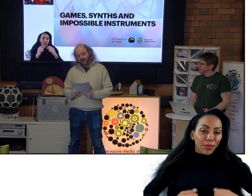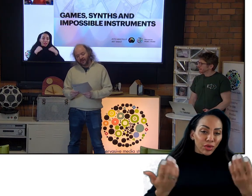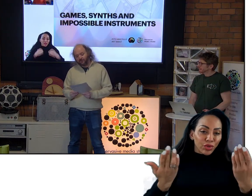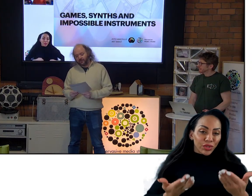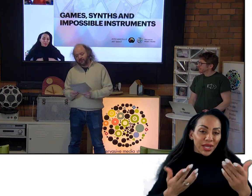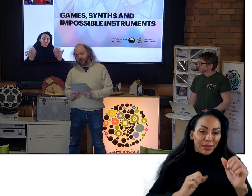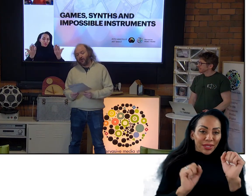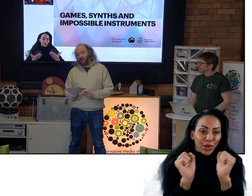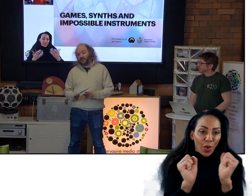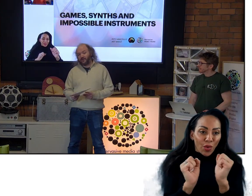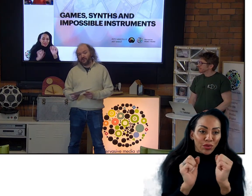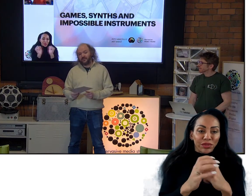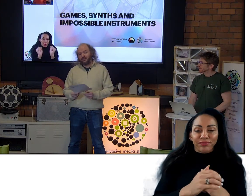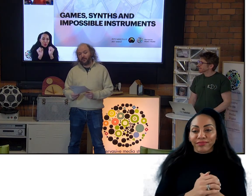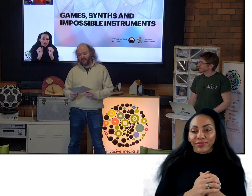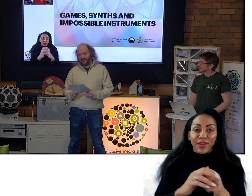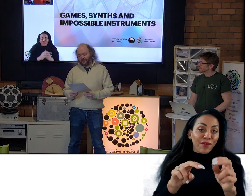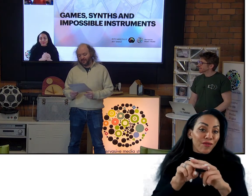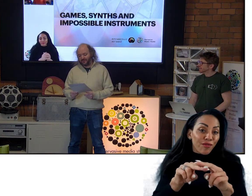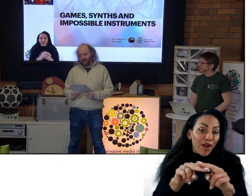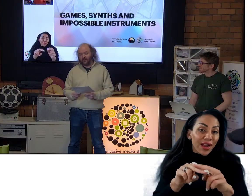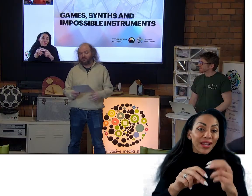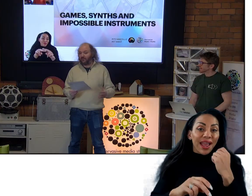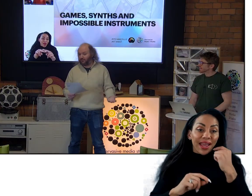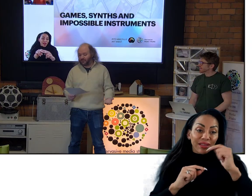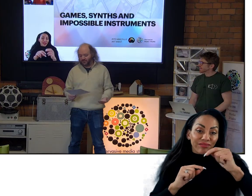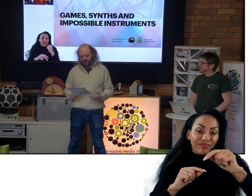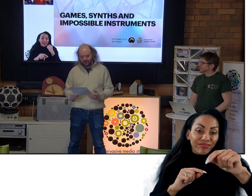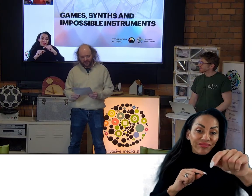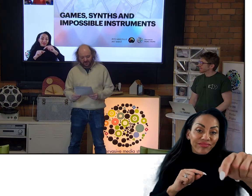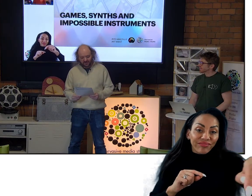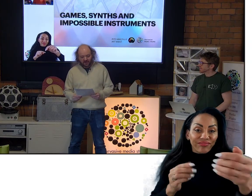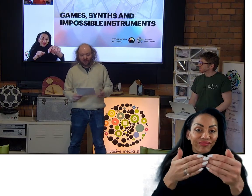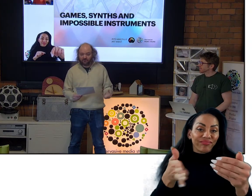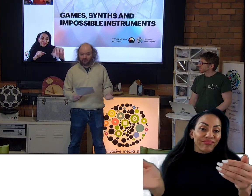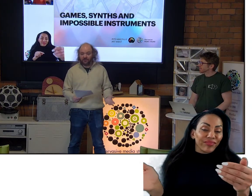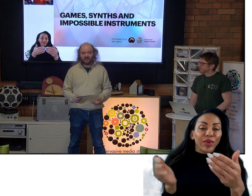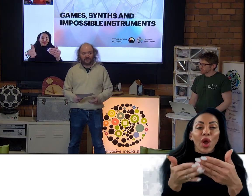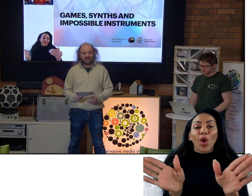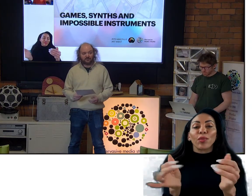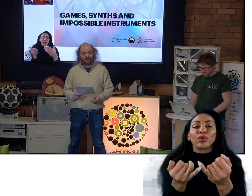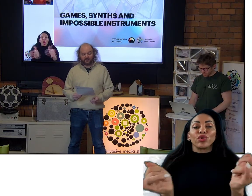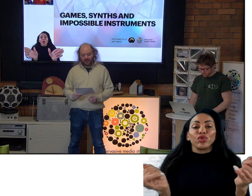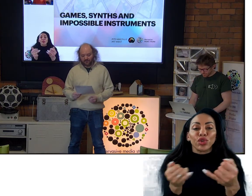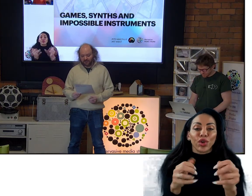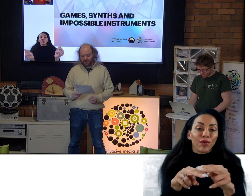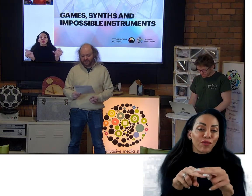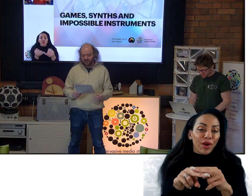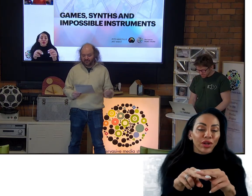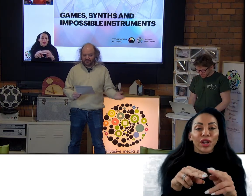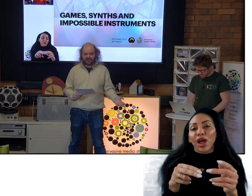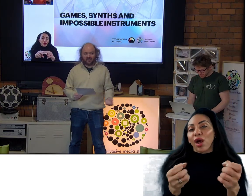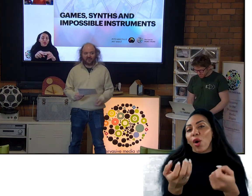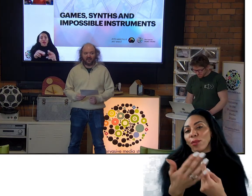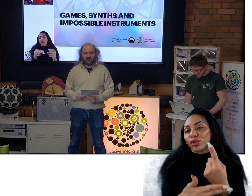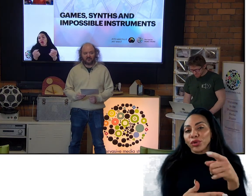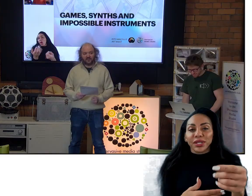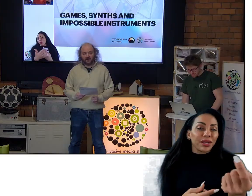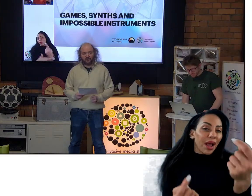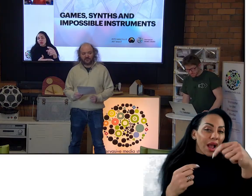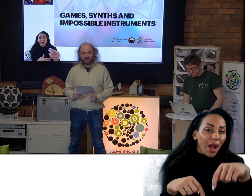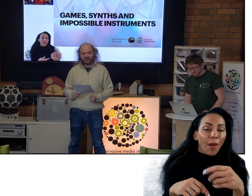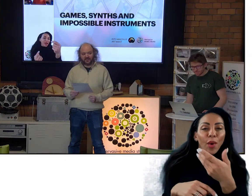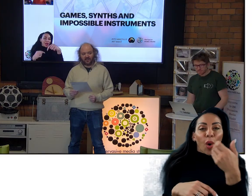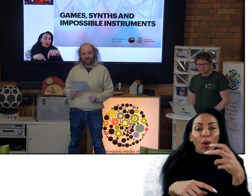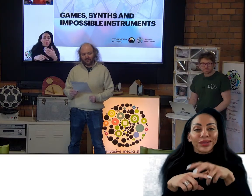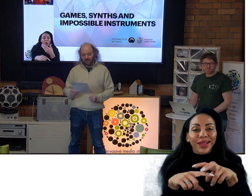Every Friday, we throw open the doors of the Pervasive Media Studio for Open Studio Friday, offering you the chance to spend some time in our space, hot desking alongside